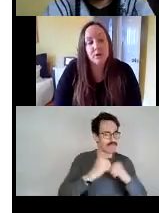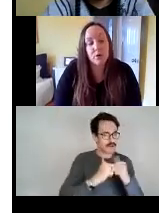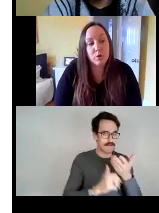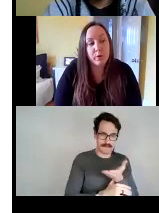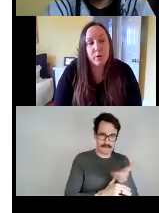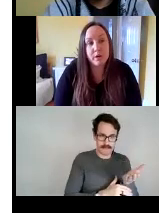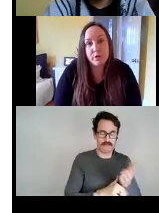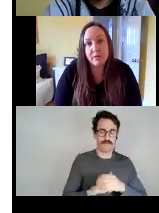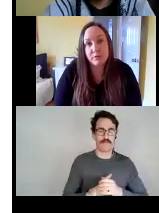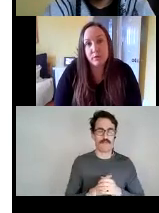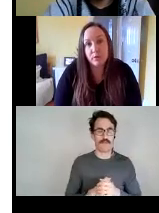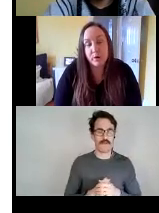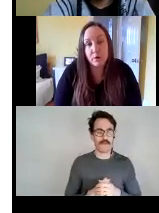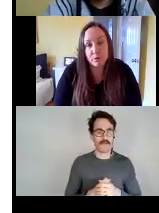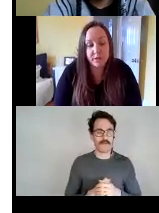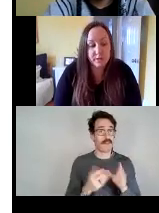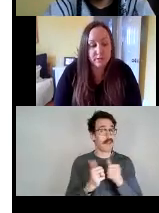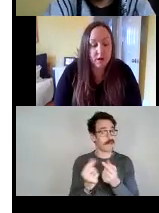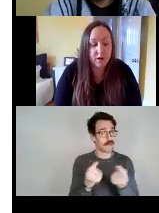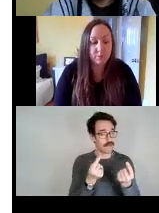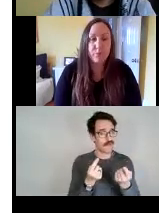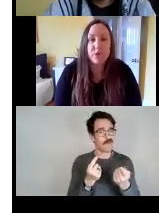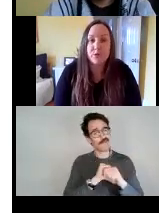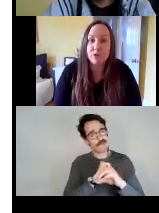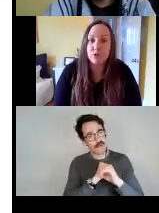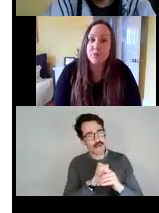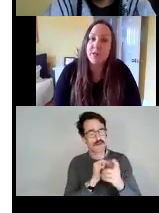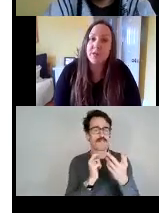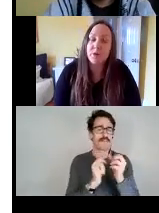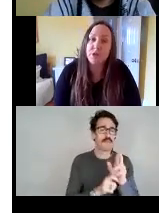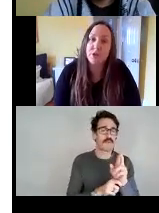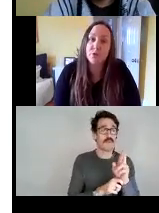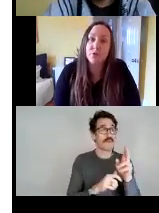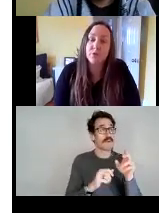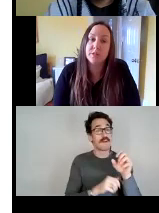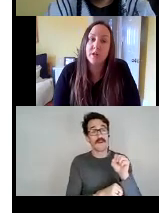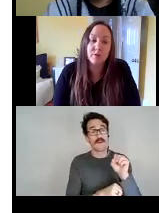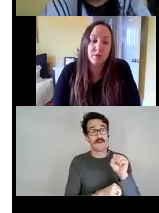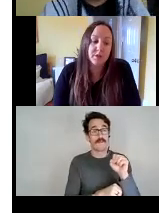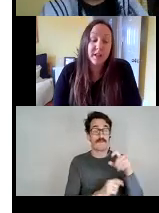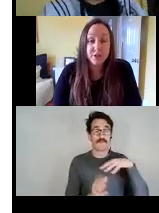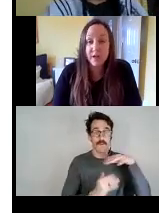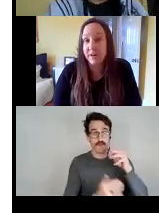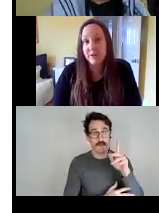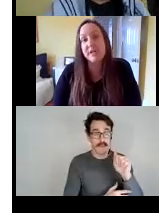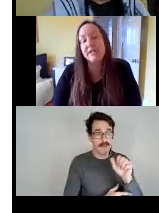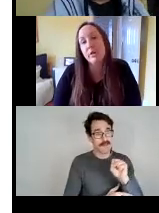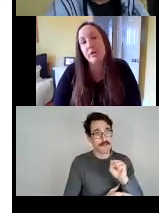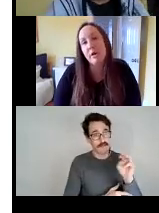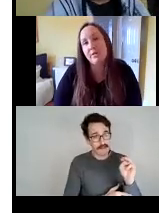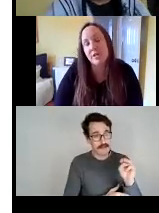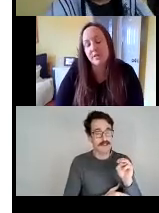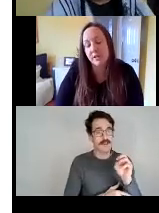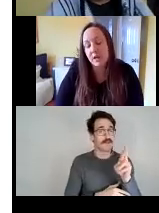And so we want to do that through promotion. We use our social media, we do television advertising,